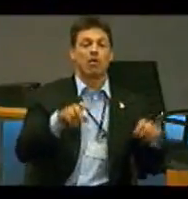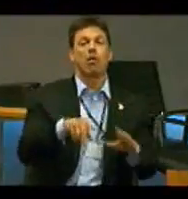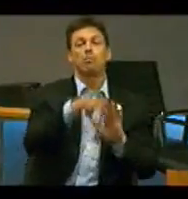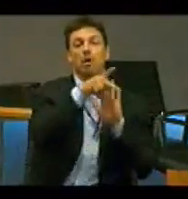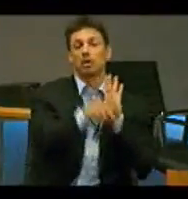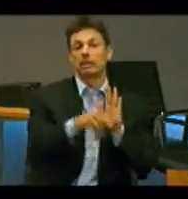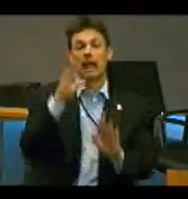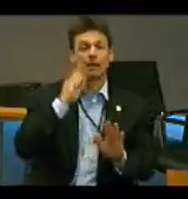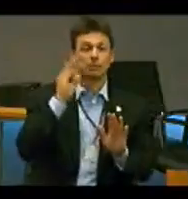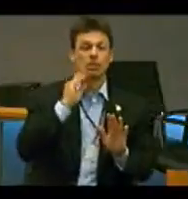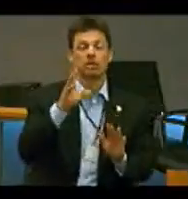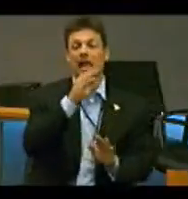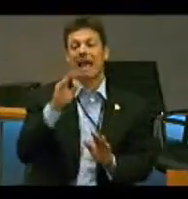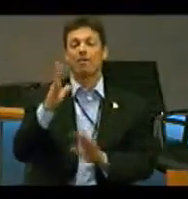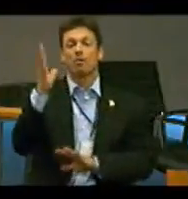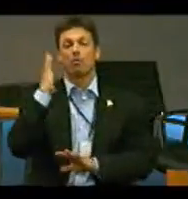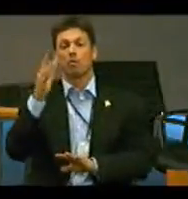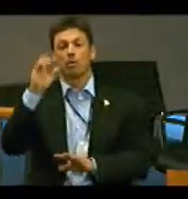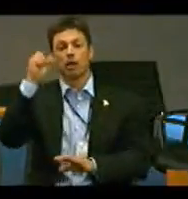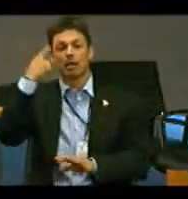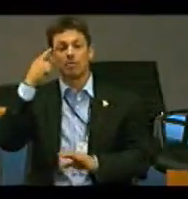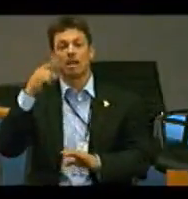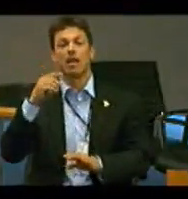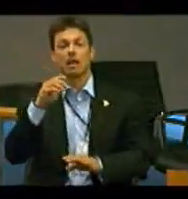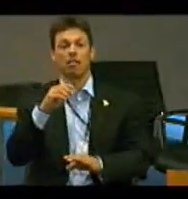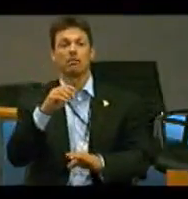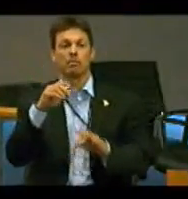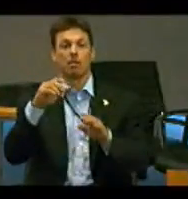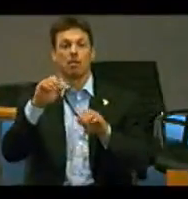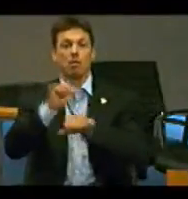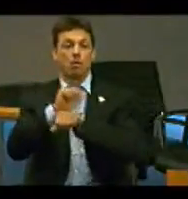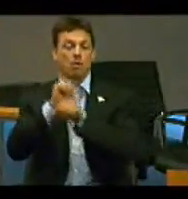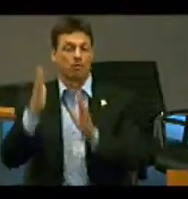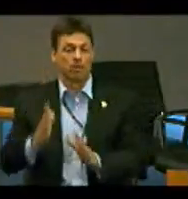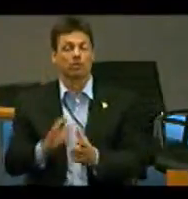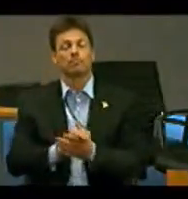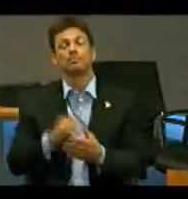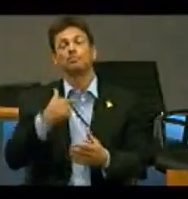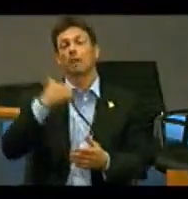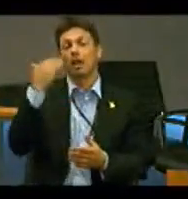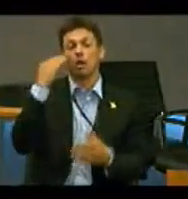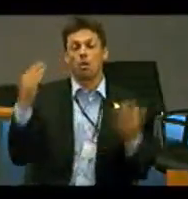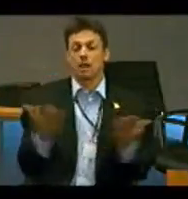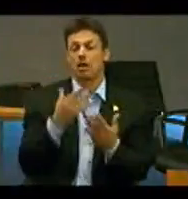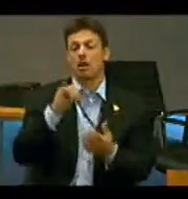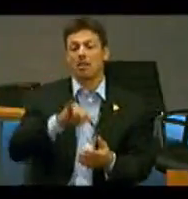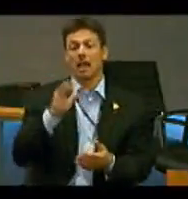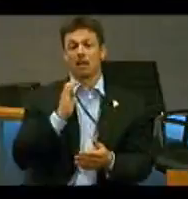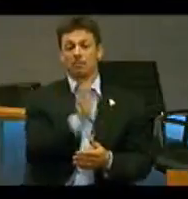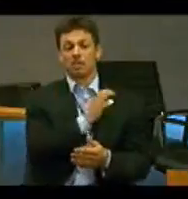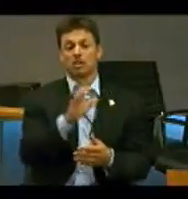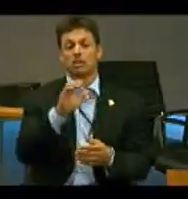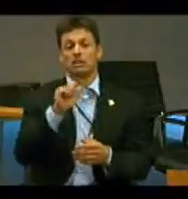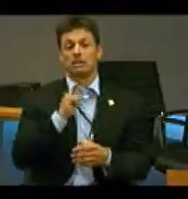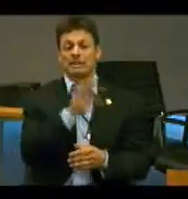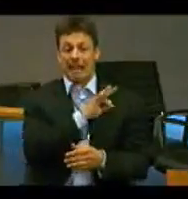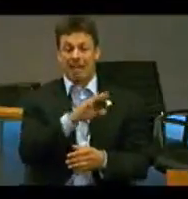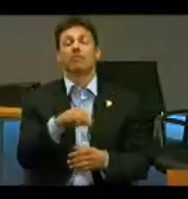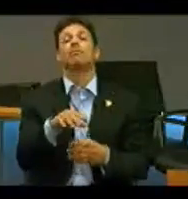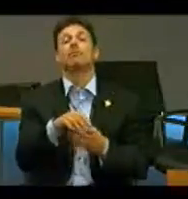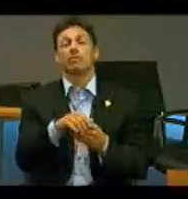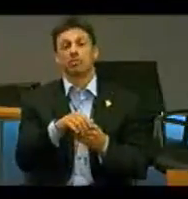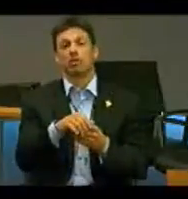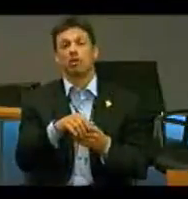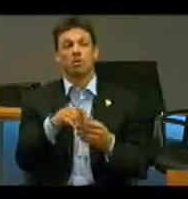government officials who will speak to federal education policy on school discipline. I note here that Commission staff invited current officials from